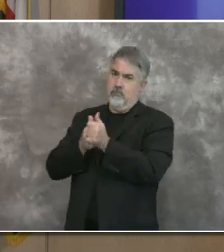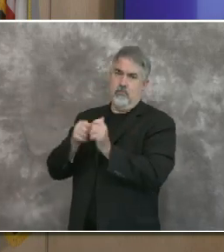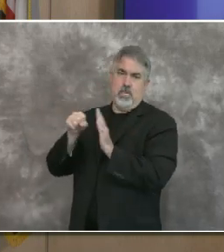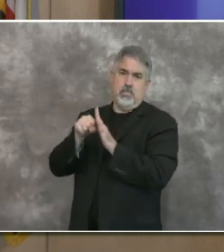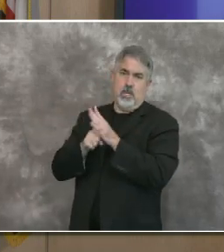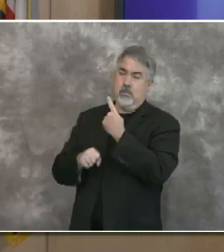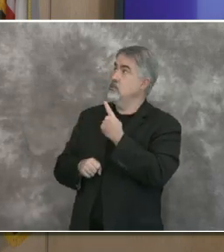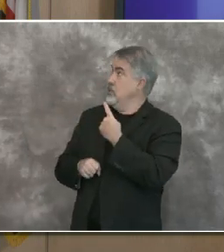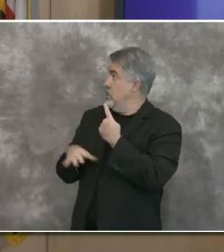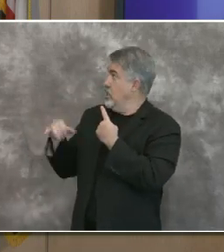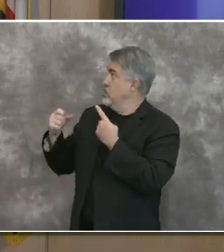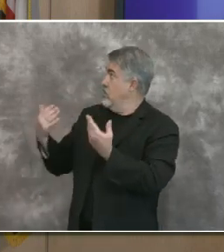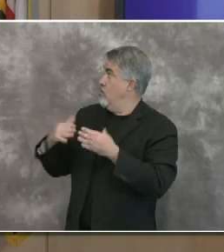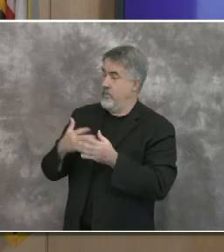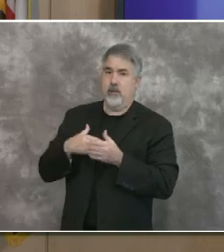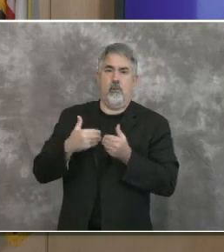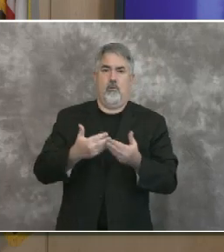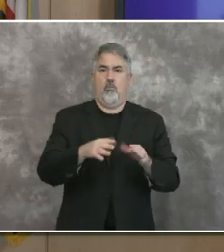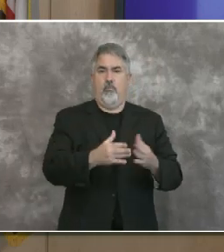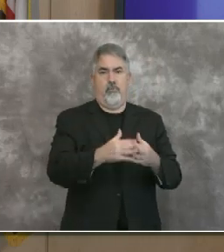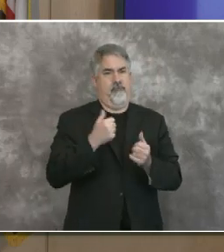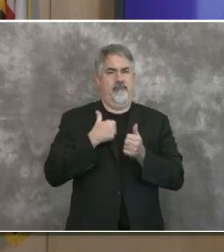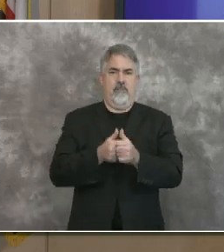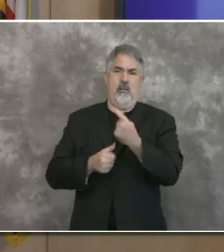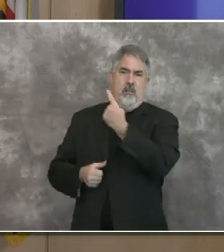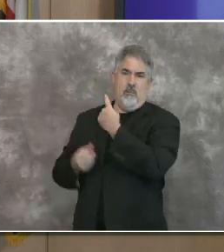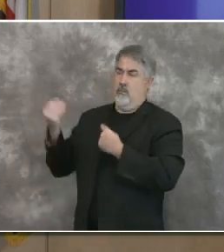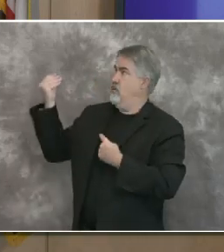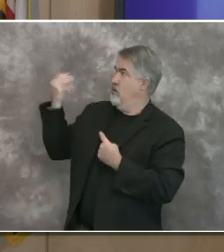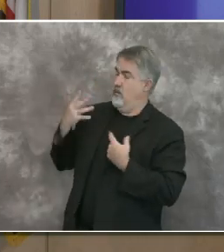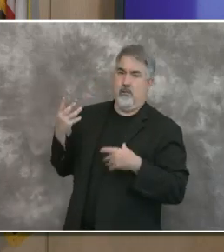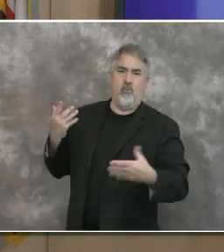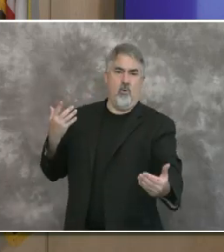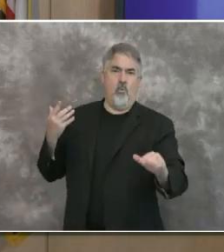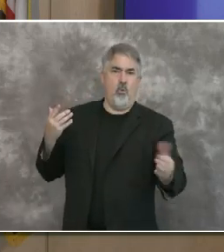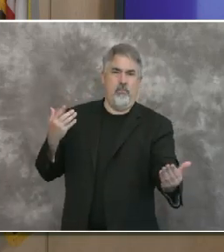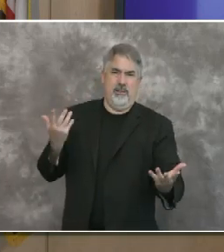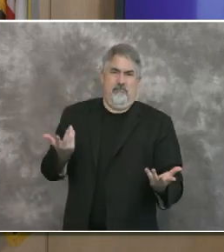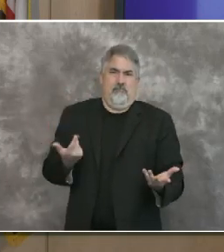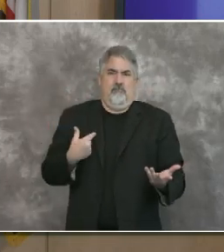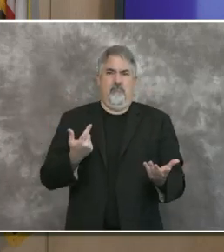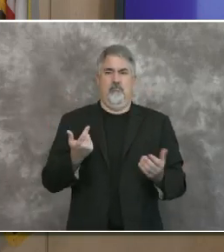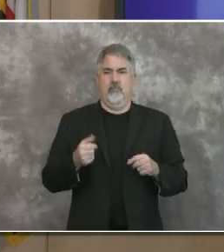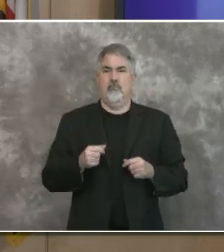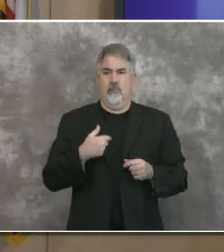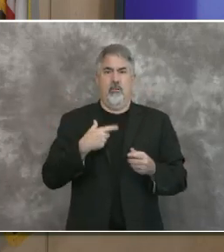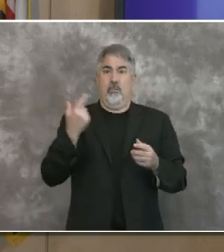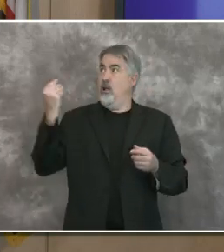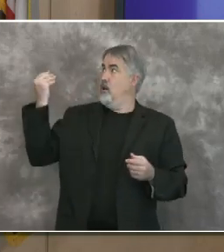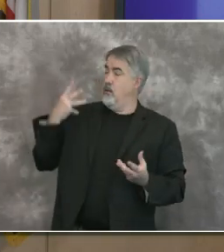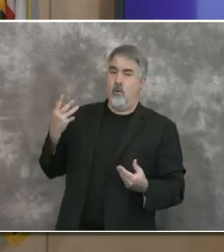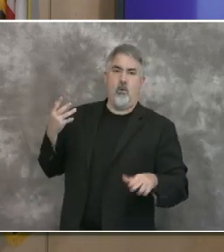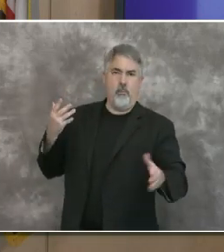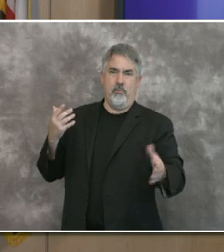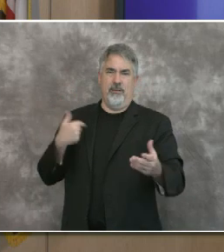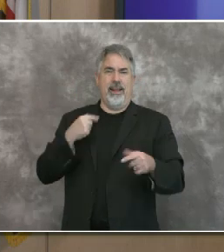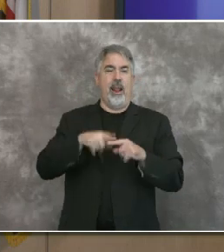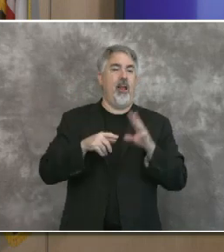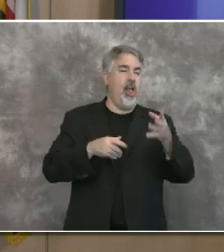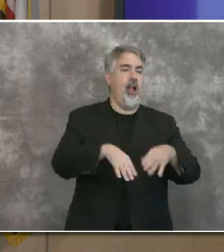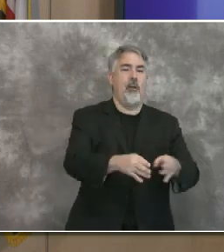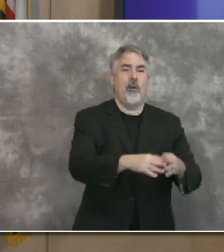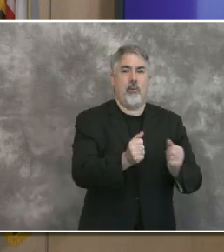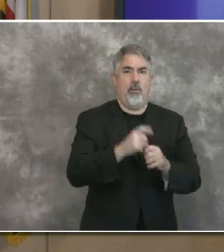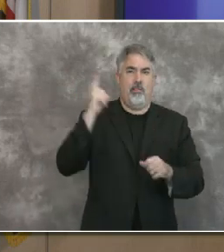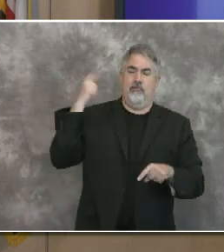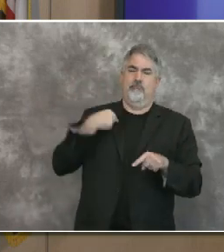on Friday as a state into stage 2 with the initial retail entities that were outlined, that the governor outlined for every county. Today we took